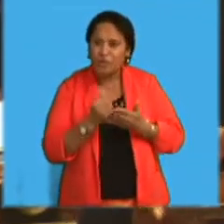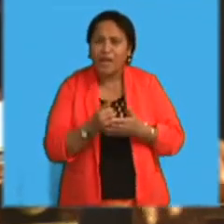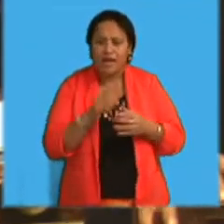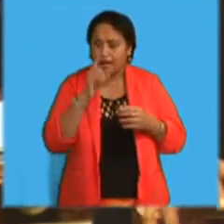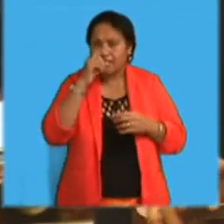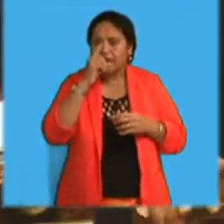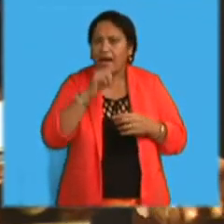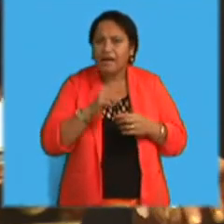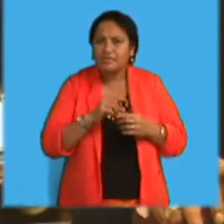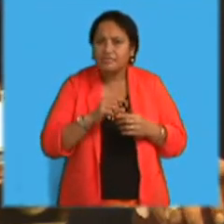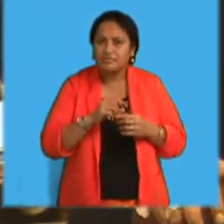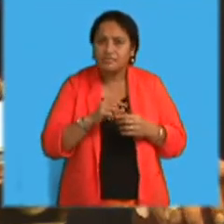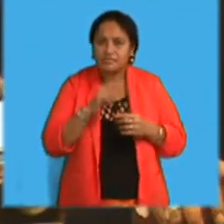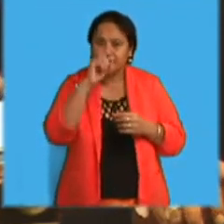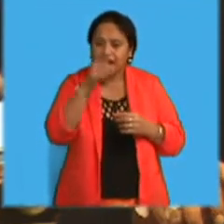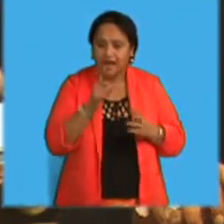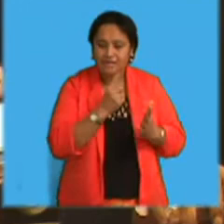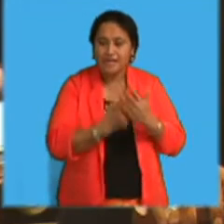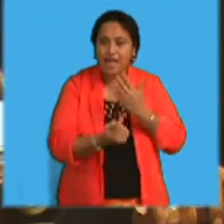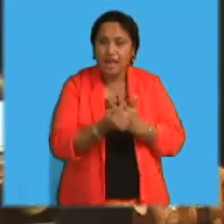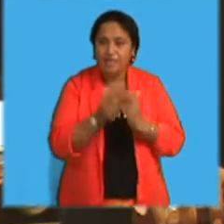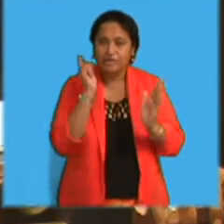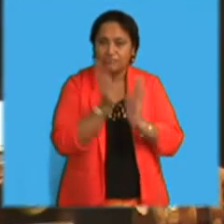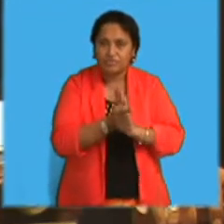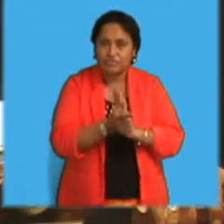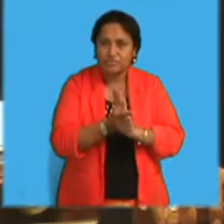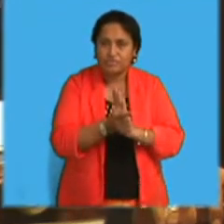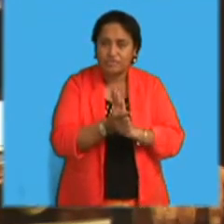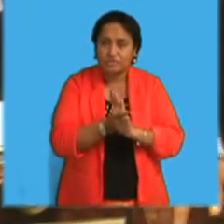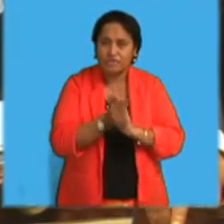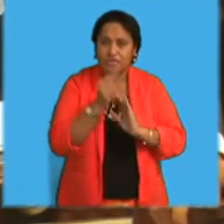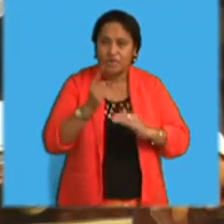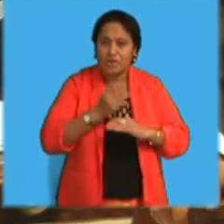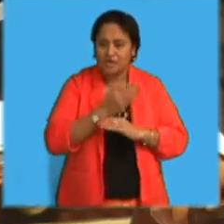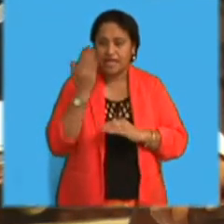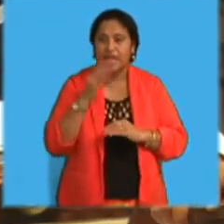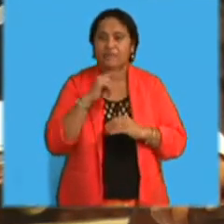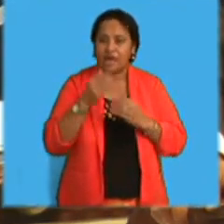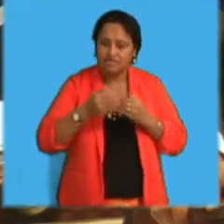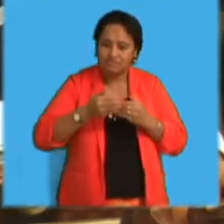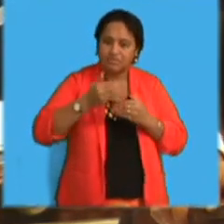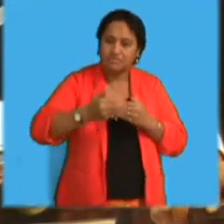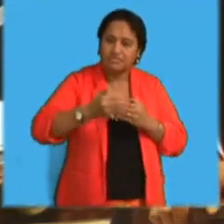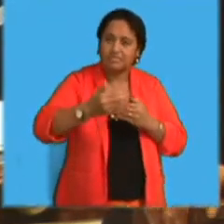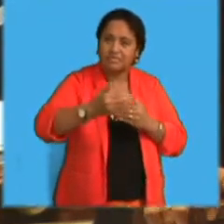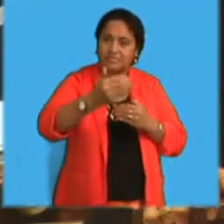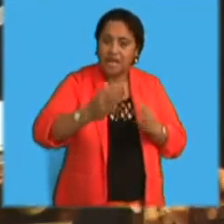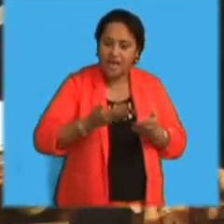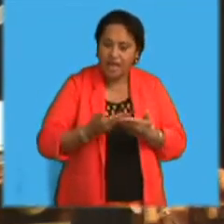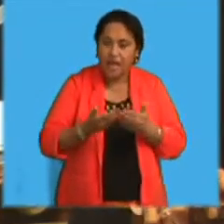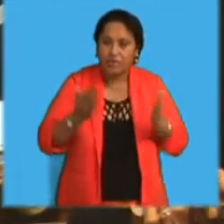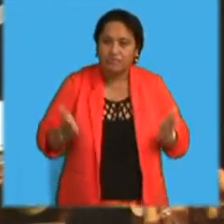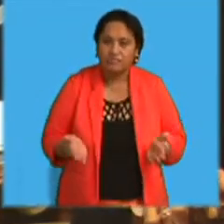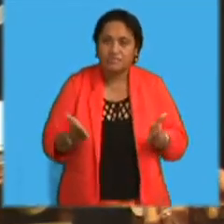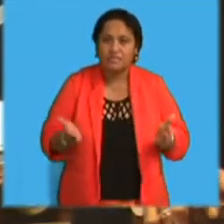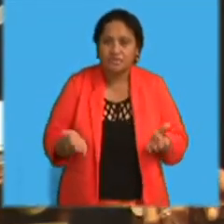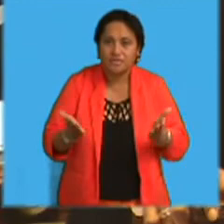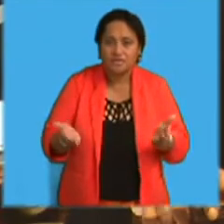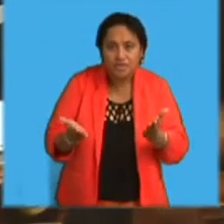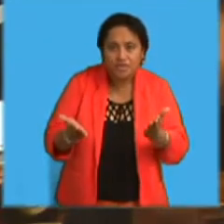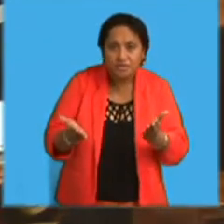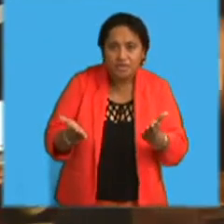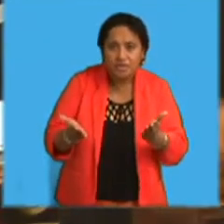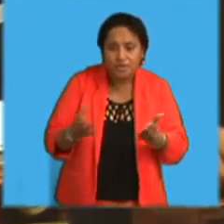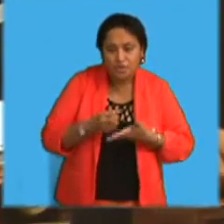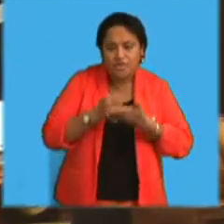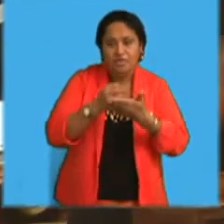will be felt over a period of time. These are geared towards fostering sustainable employment and livelihoods, Madam Speaker. Madam Speaker,